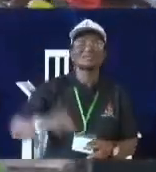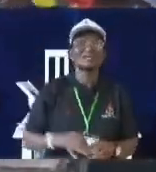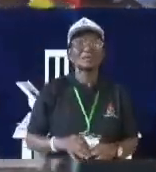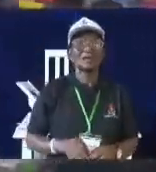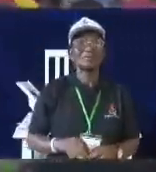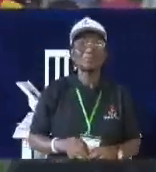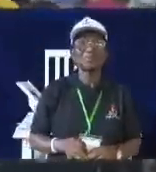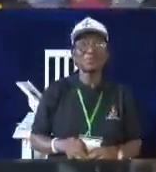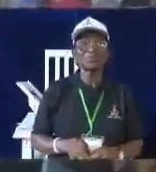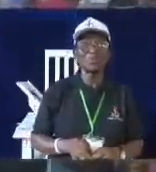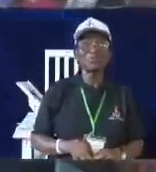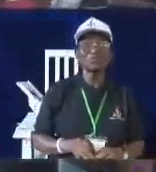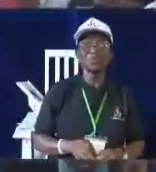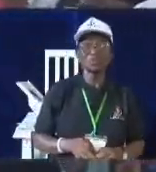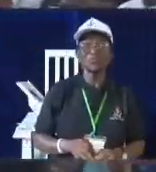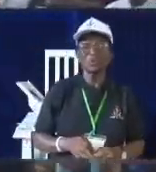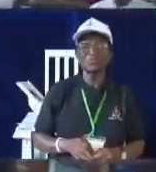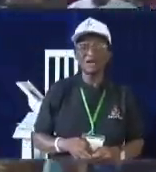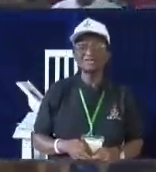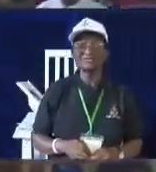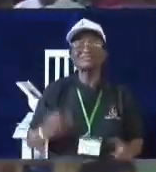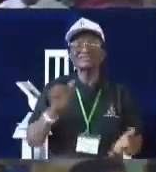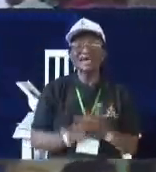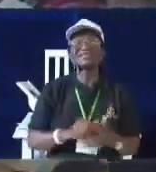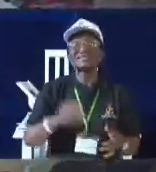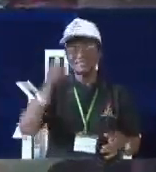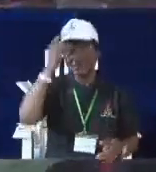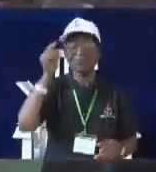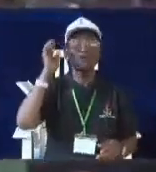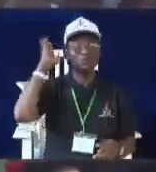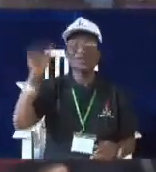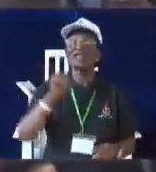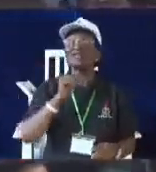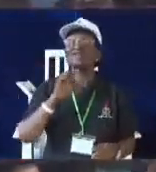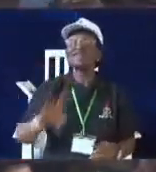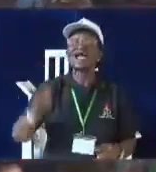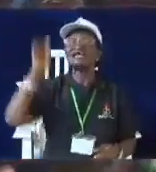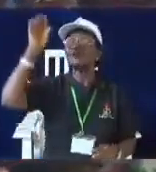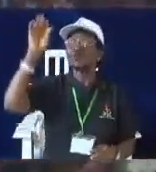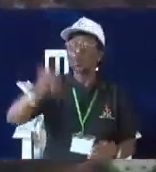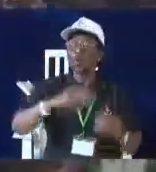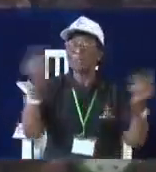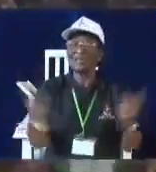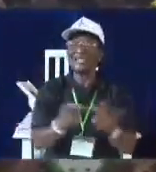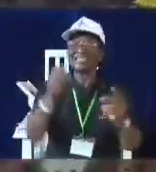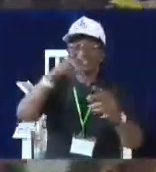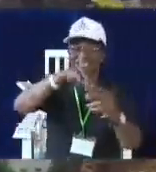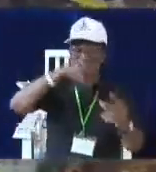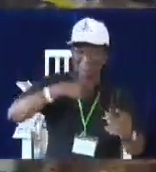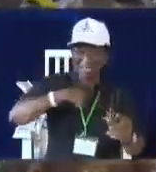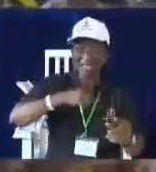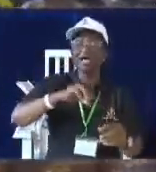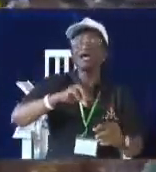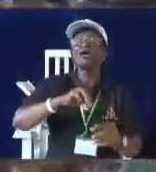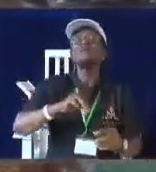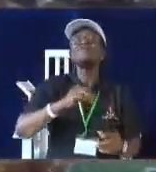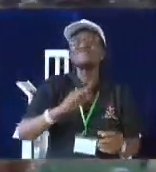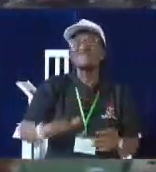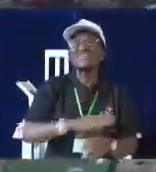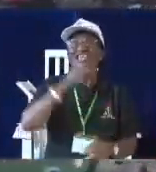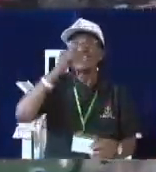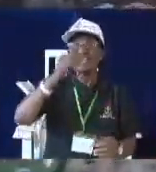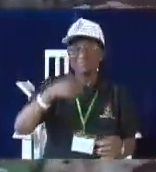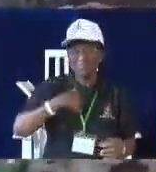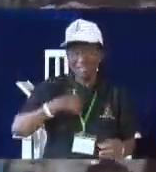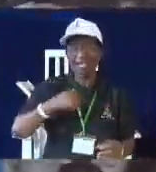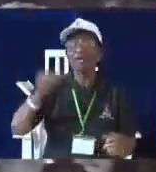so that no demon will find any place. Fill me to overflowing with your Holy Spirit.